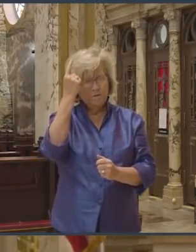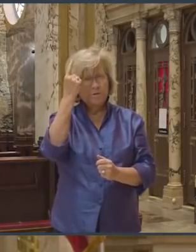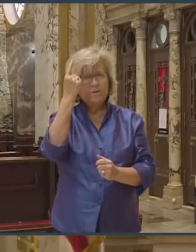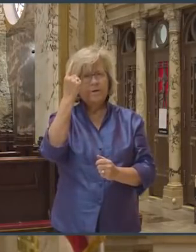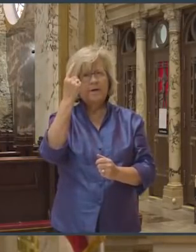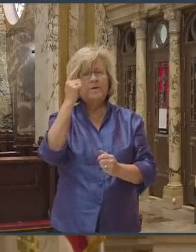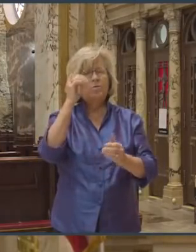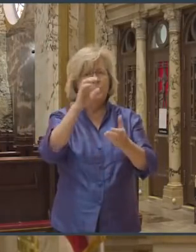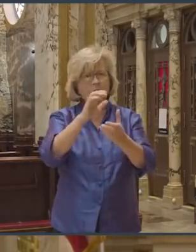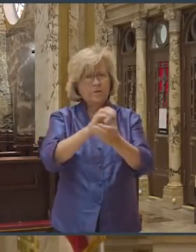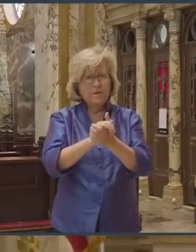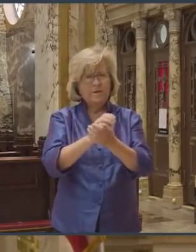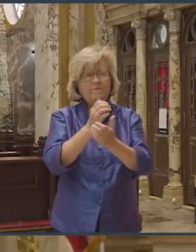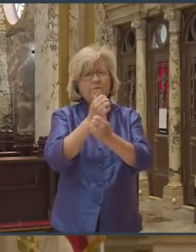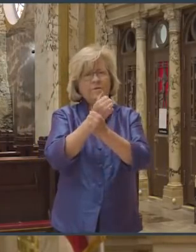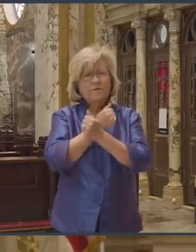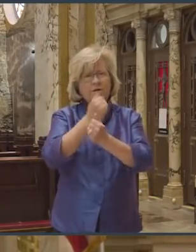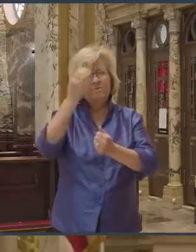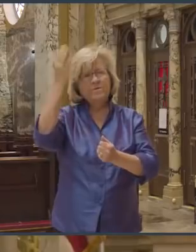in the love God has for us.